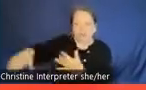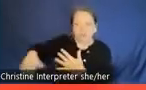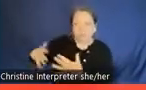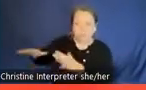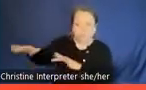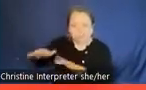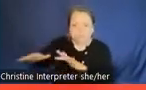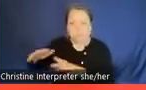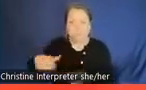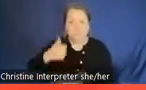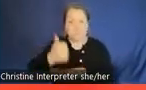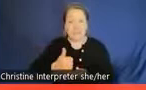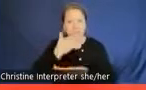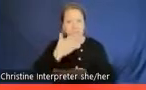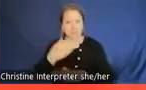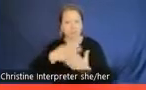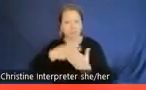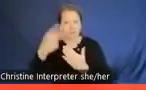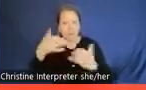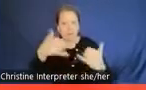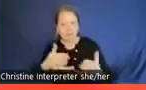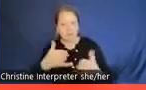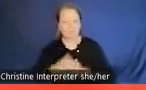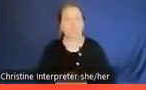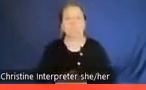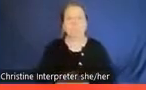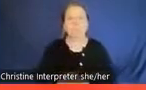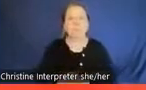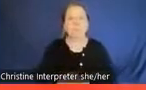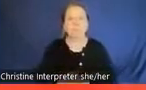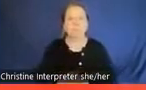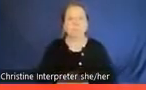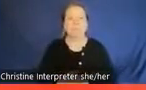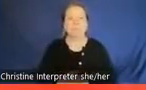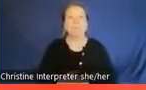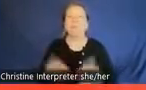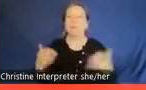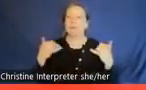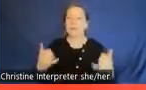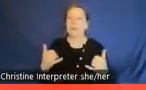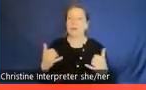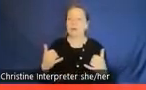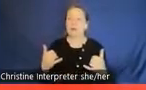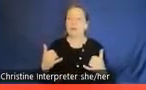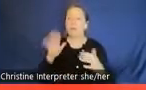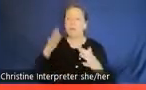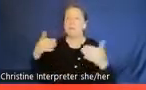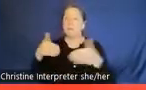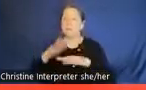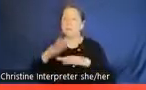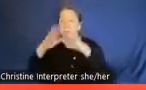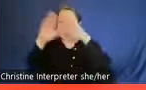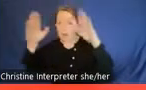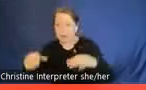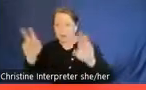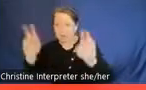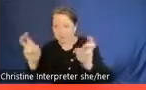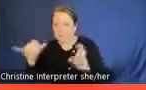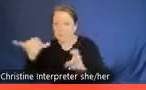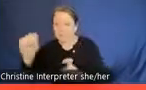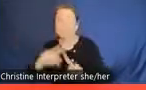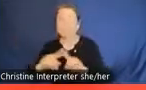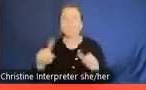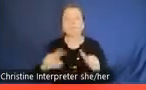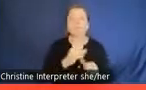program tonight. Before we dive specifically into the topic of housing, I'd like to take a moment because one